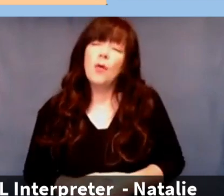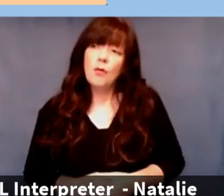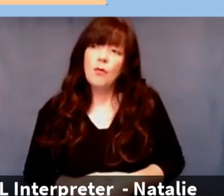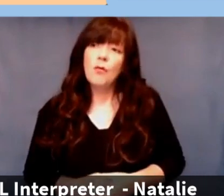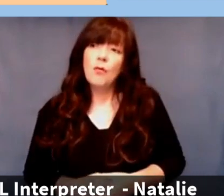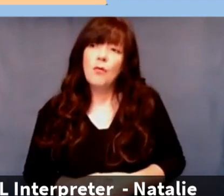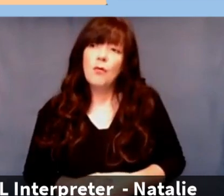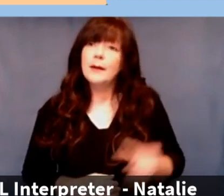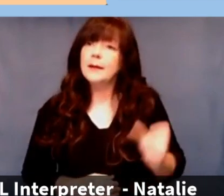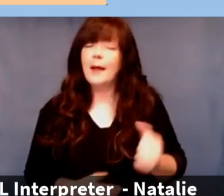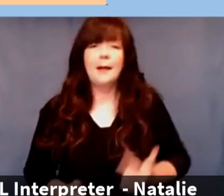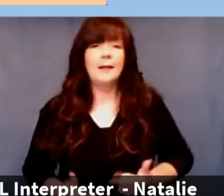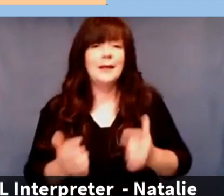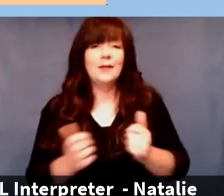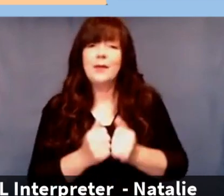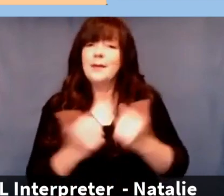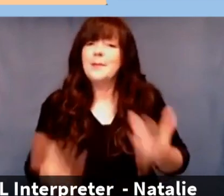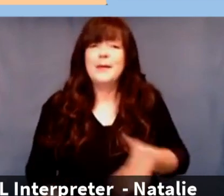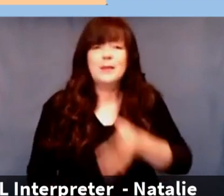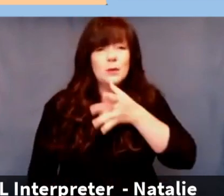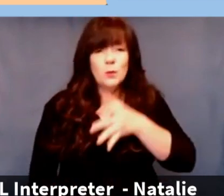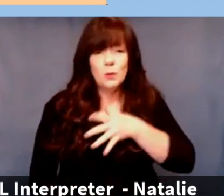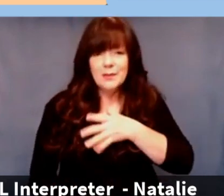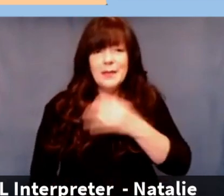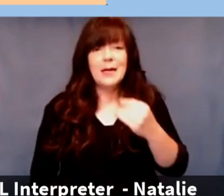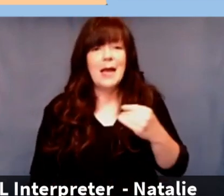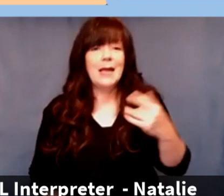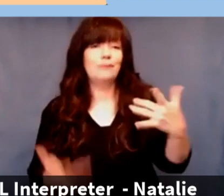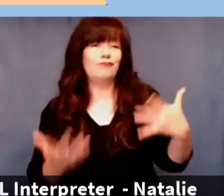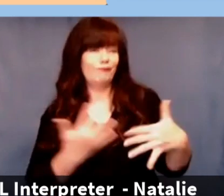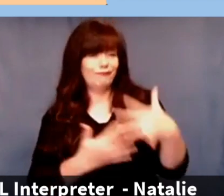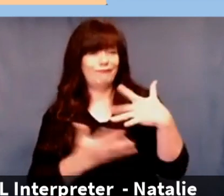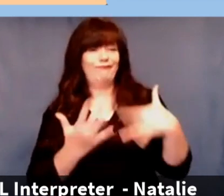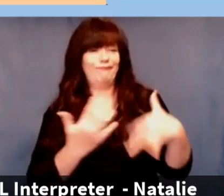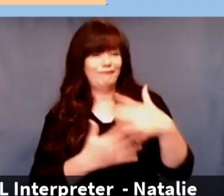just like live with a bunch of women and frolic all day.